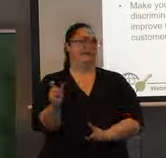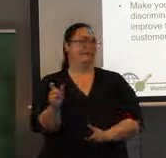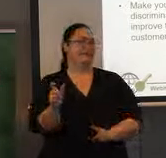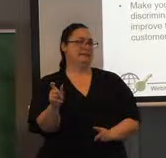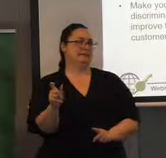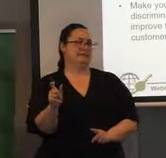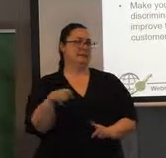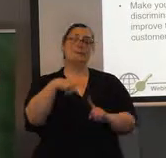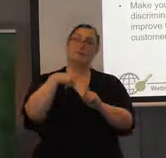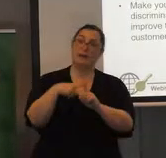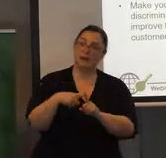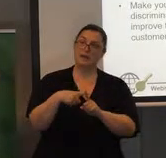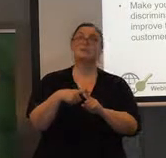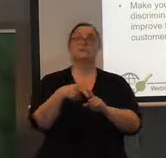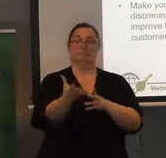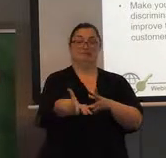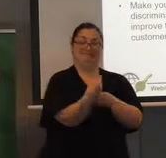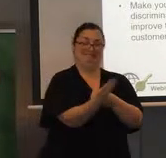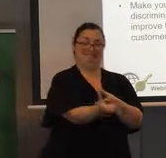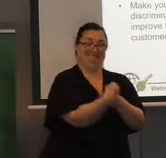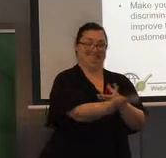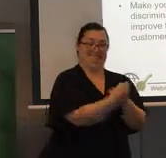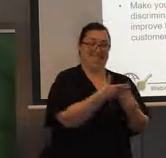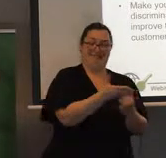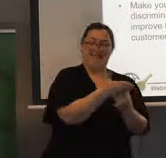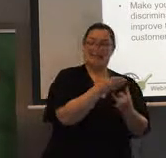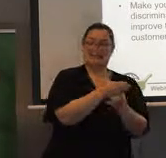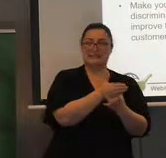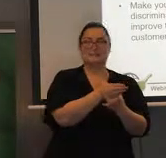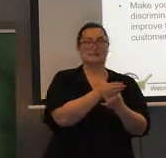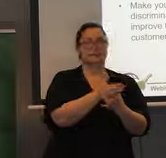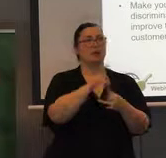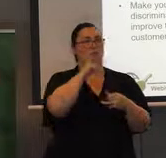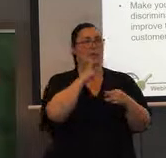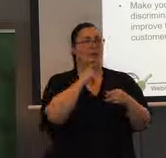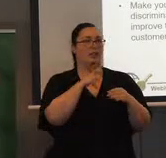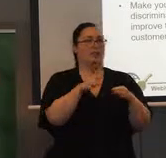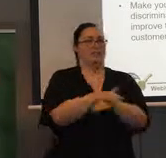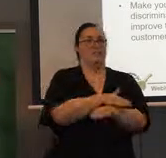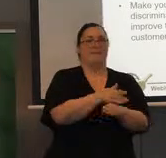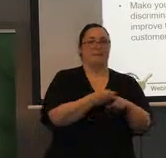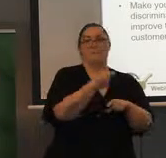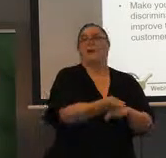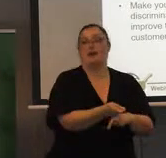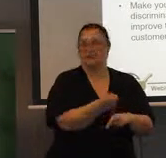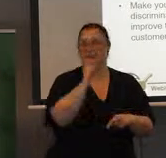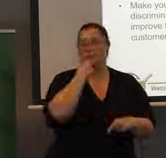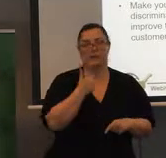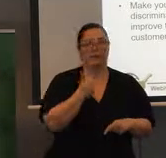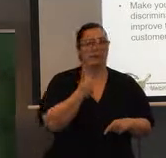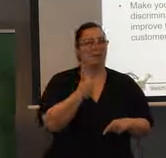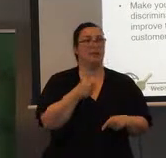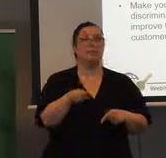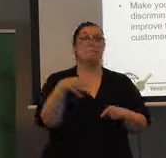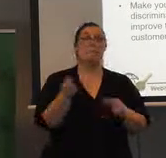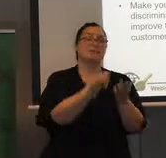mentioned. The work that you do on incorporating accessibility should more than pay for itself. We're not asking